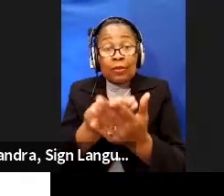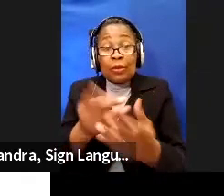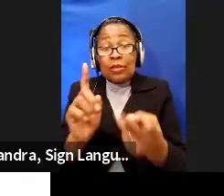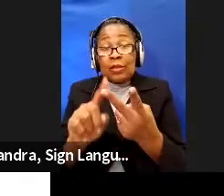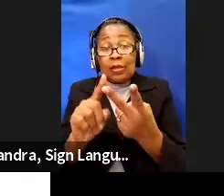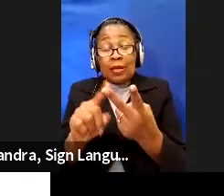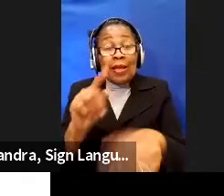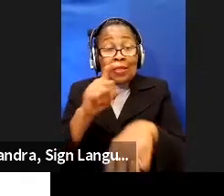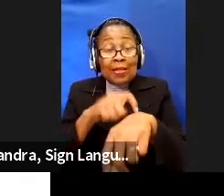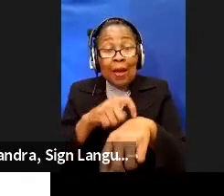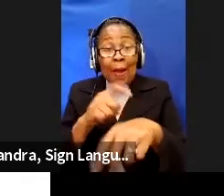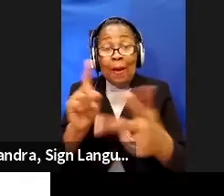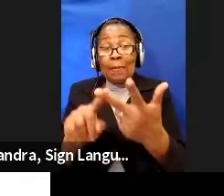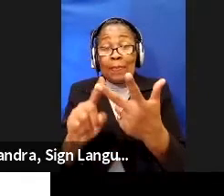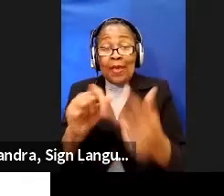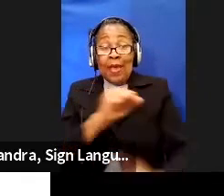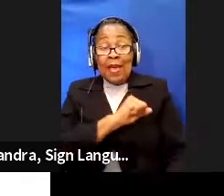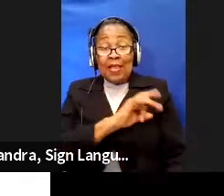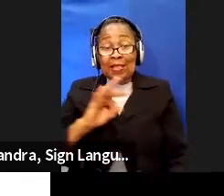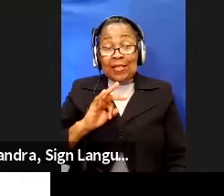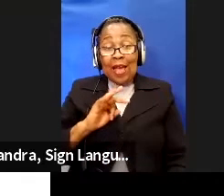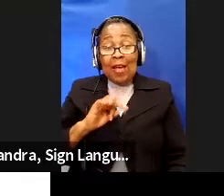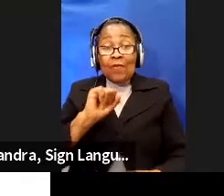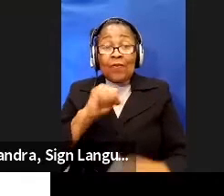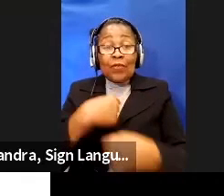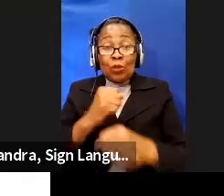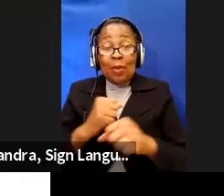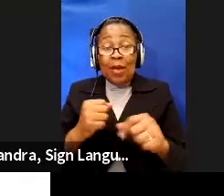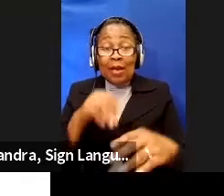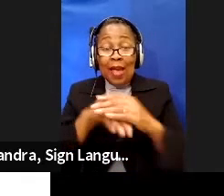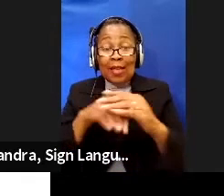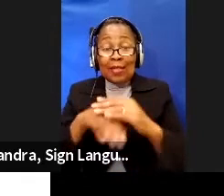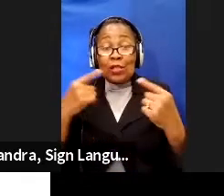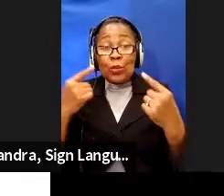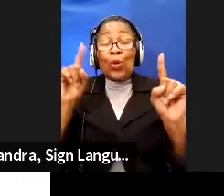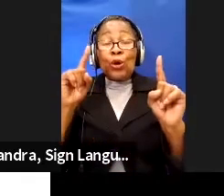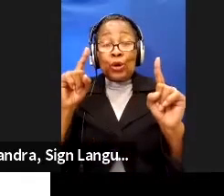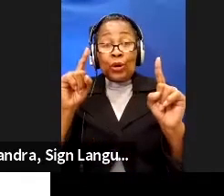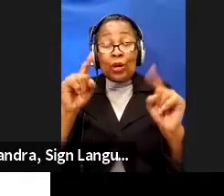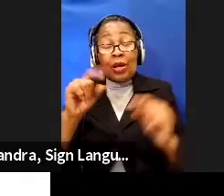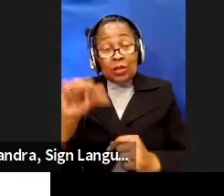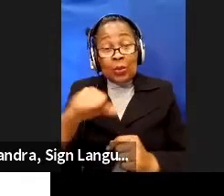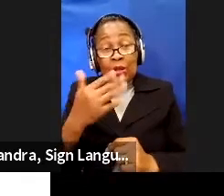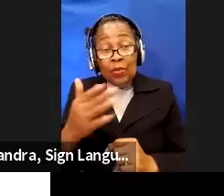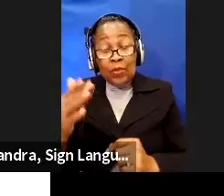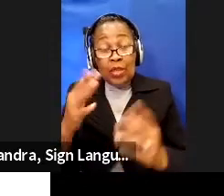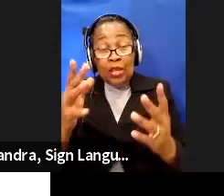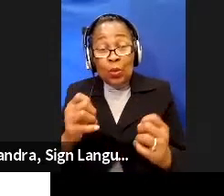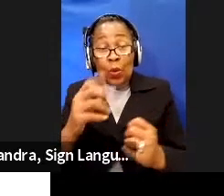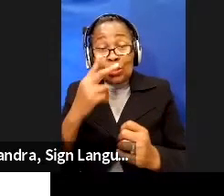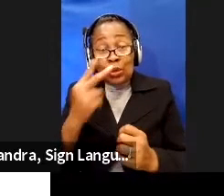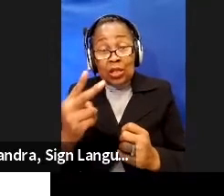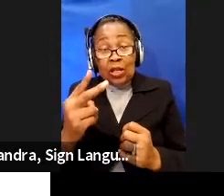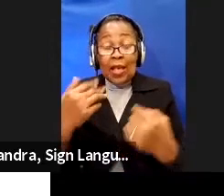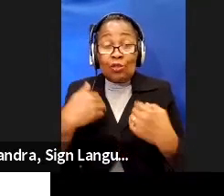and the staff to make access work. Next slide. So another thing you want to look at in order to have good accessibility